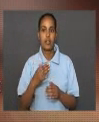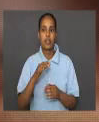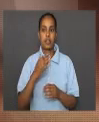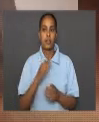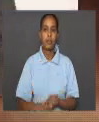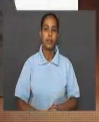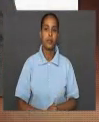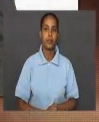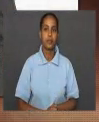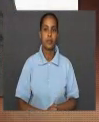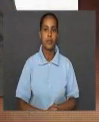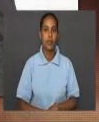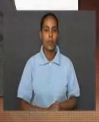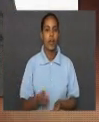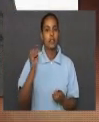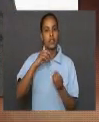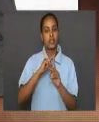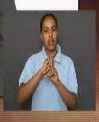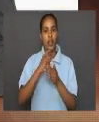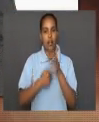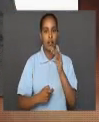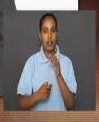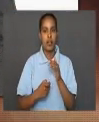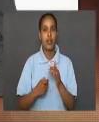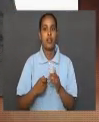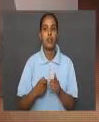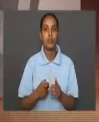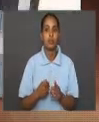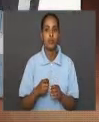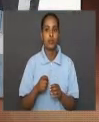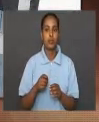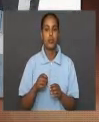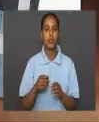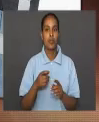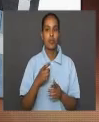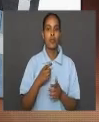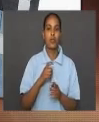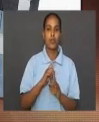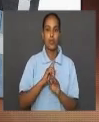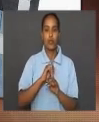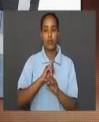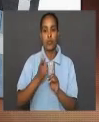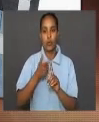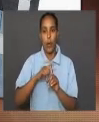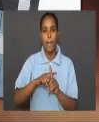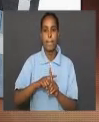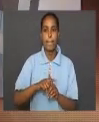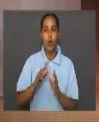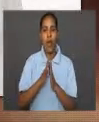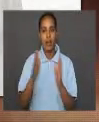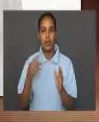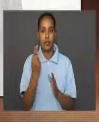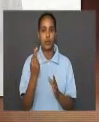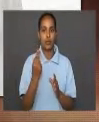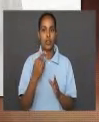resistant. As a result, fabrics woven from polyester are widely